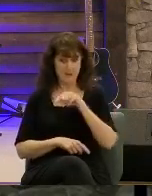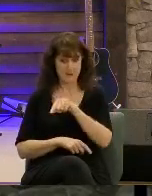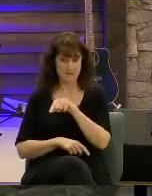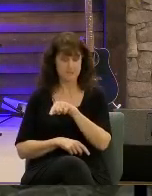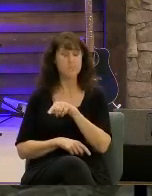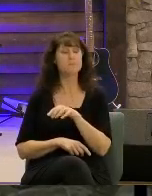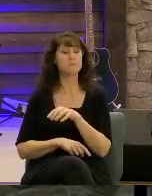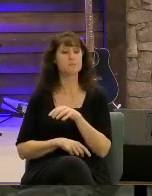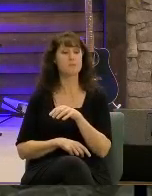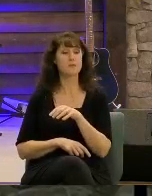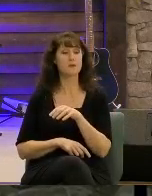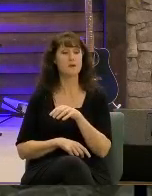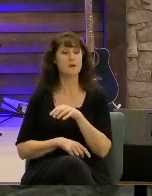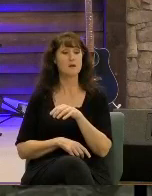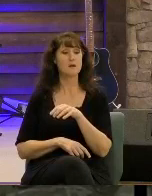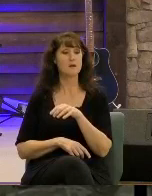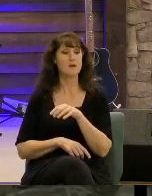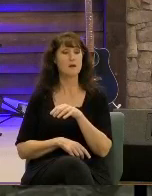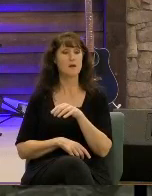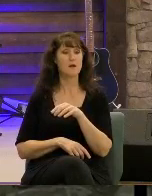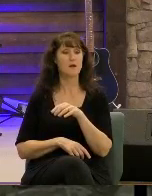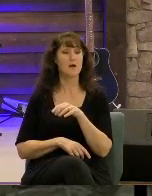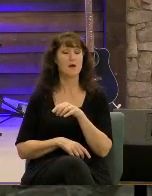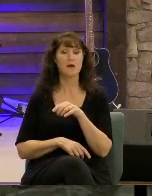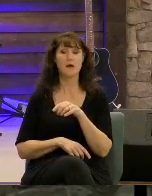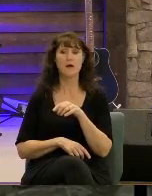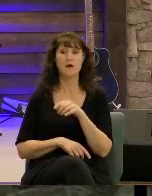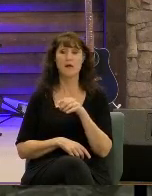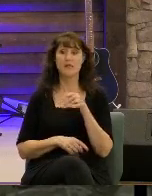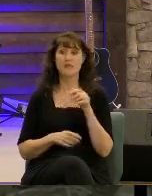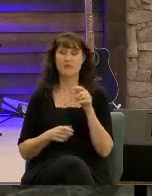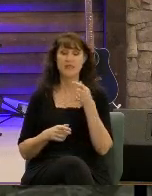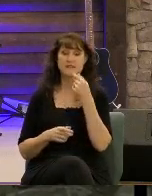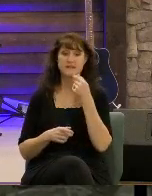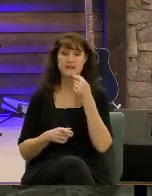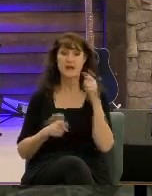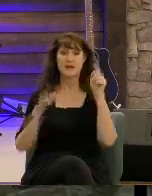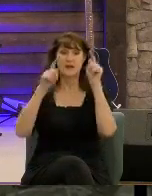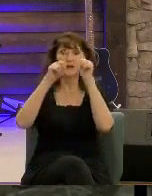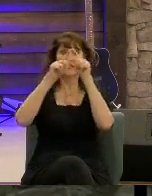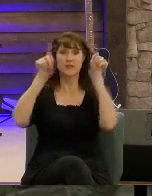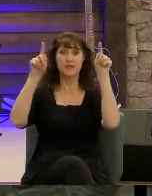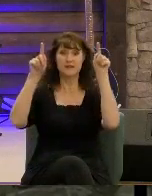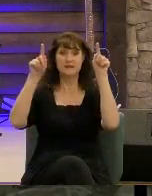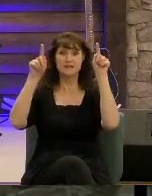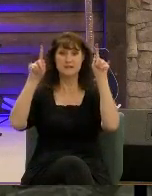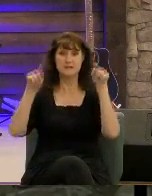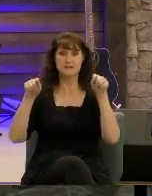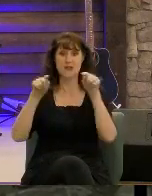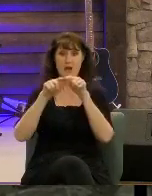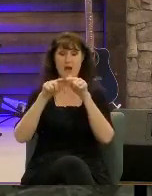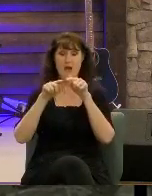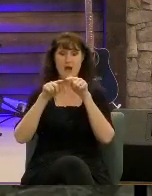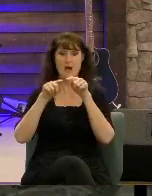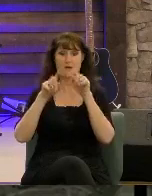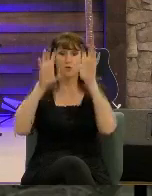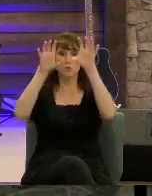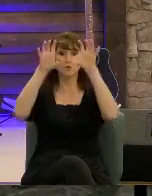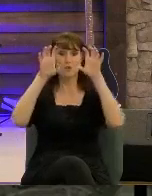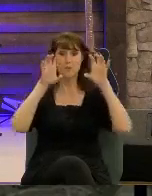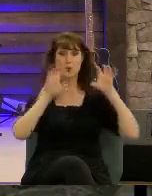what? They say that the sign was removed from the prison, and he sat there. He sat